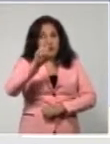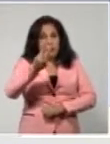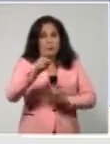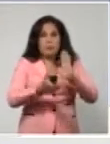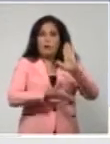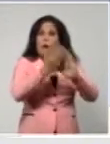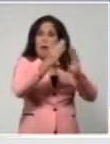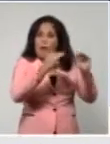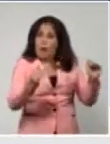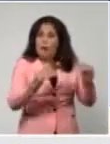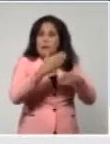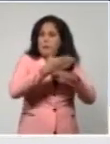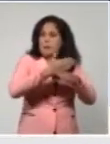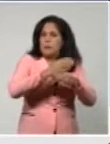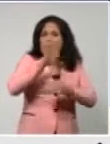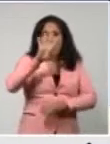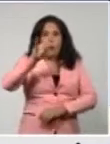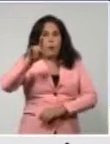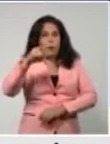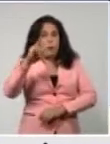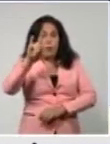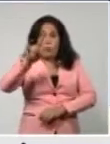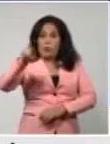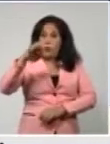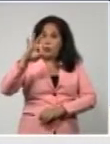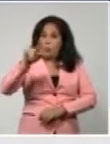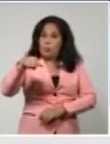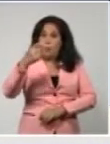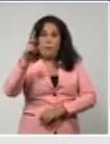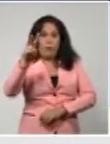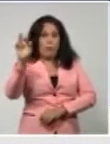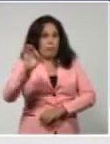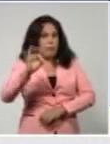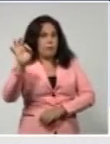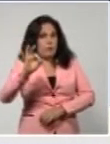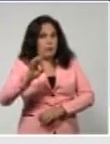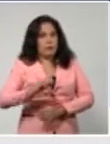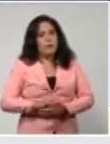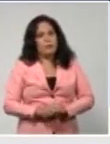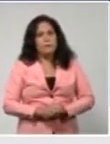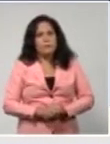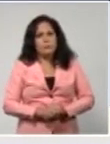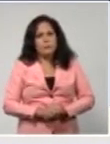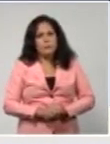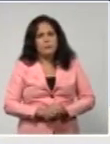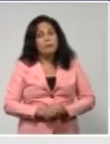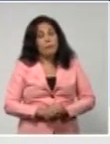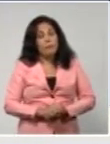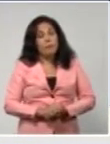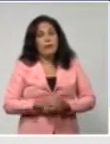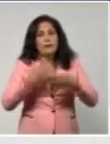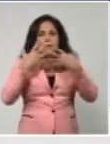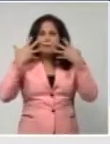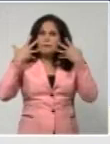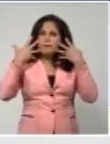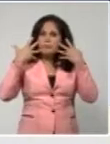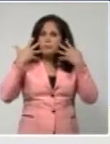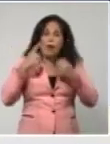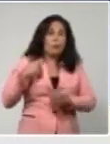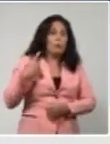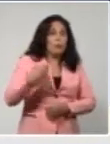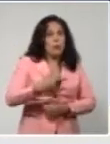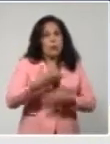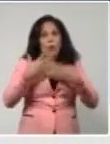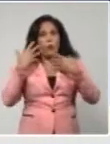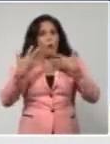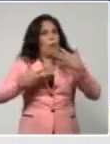272, or 98.2%, have been discharged from hospital, a very pleasing result, given